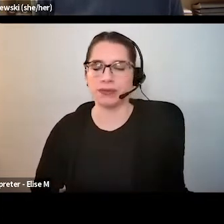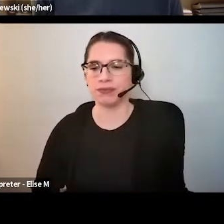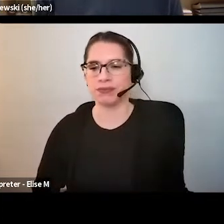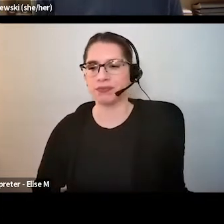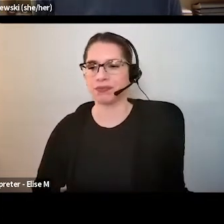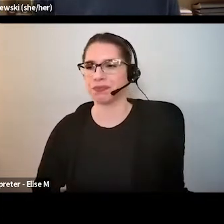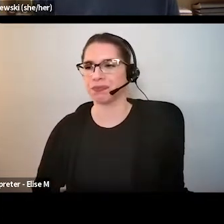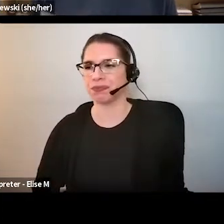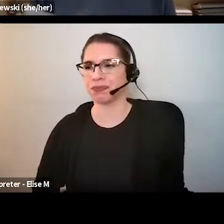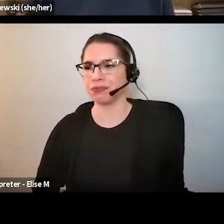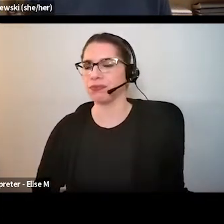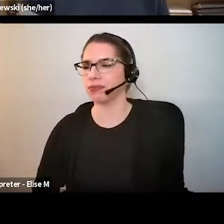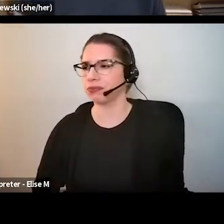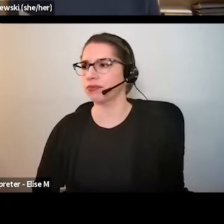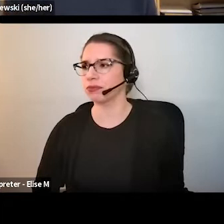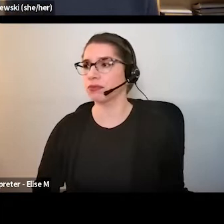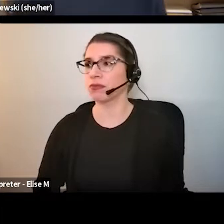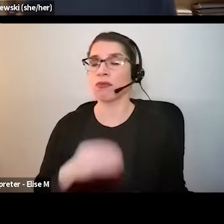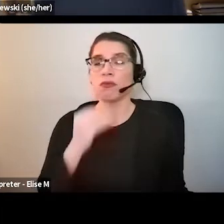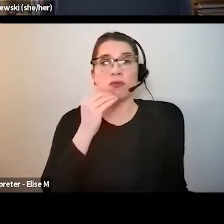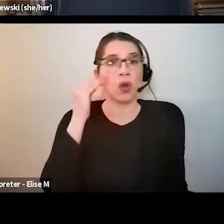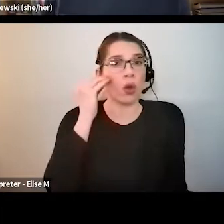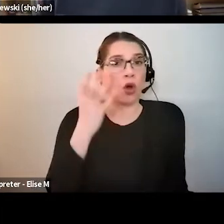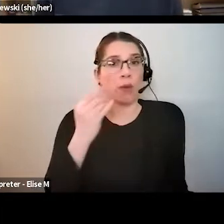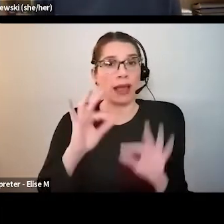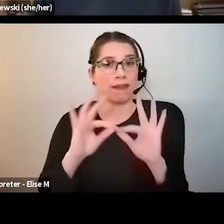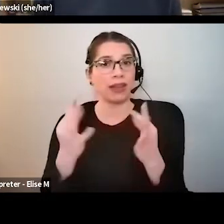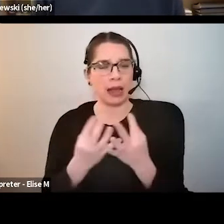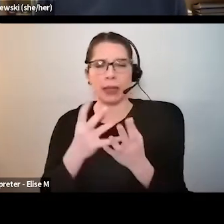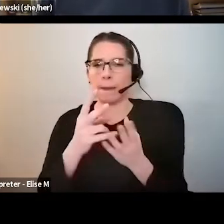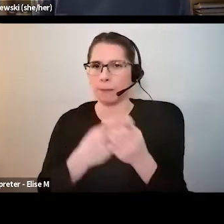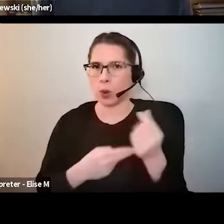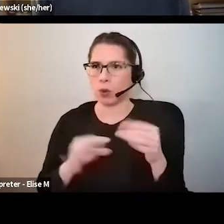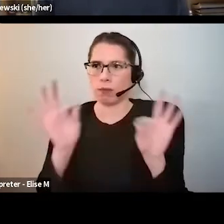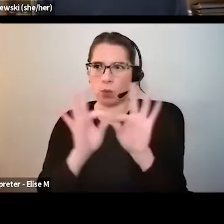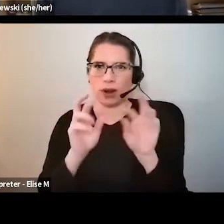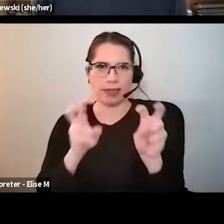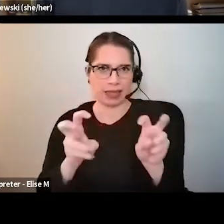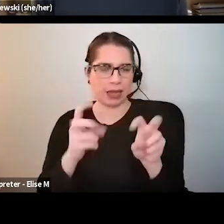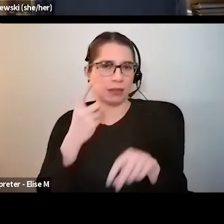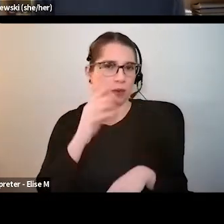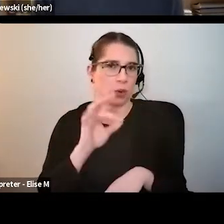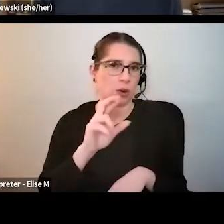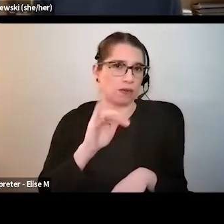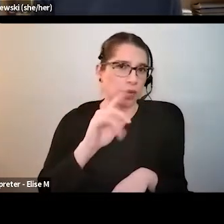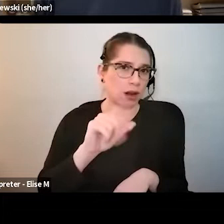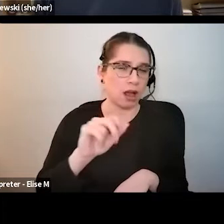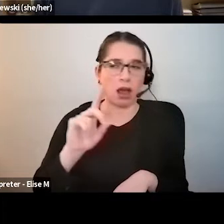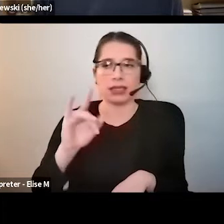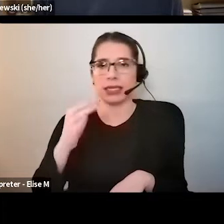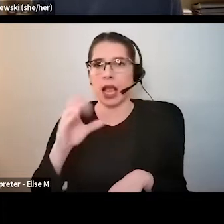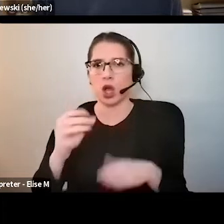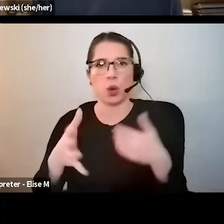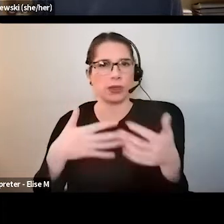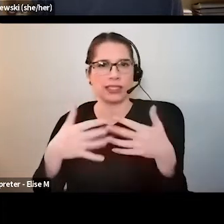Home and family were significant themes in both Frida and Diego's art, despite their unconventional marriage.